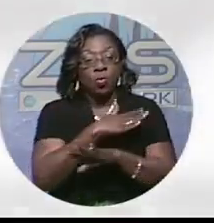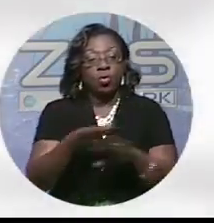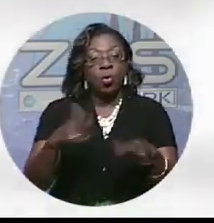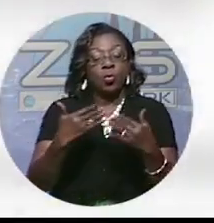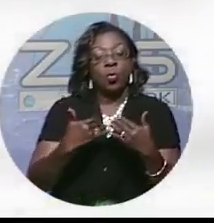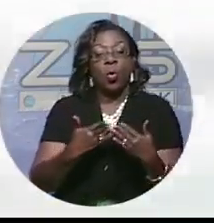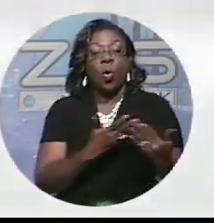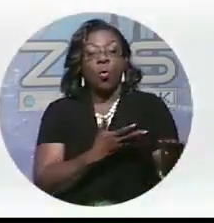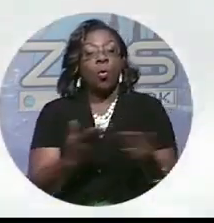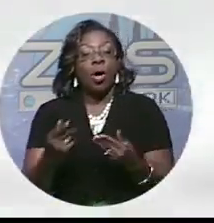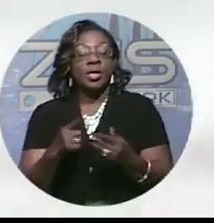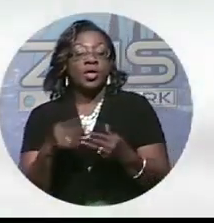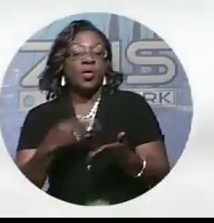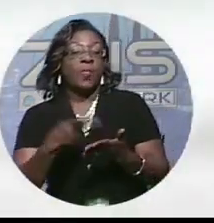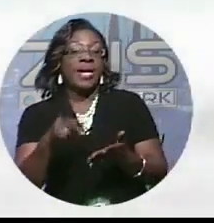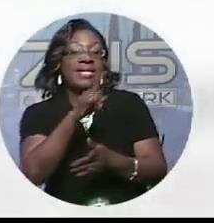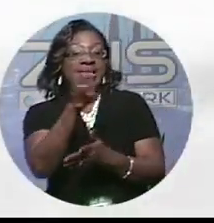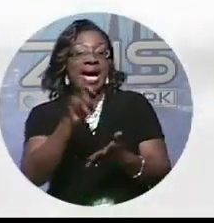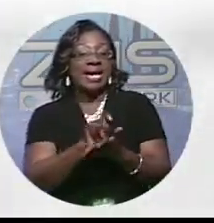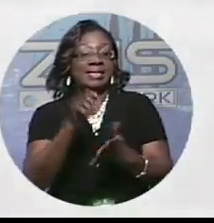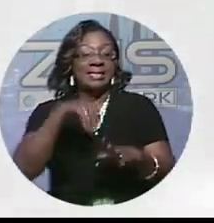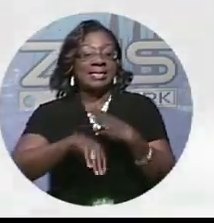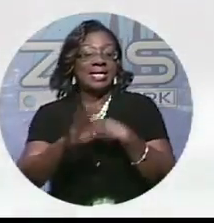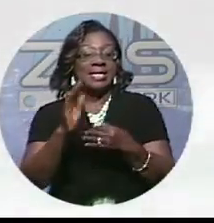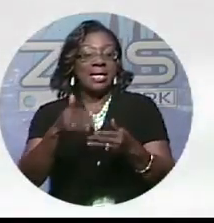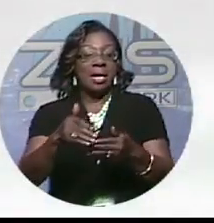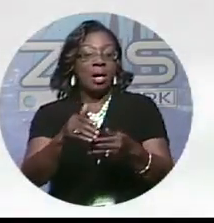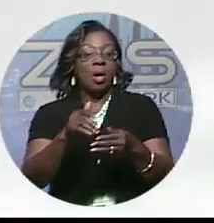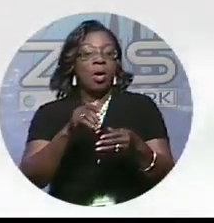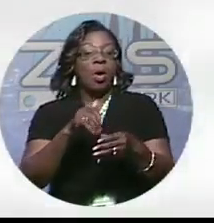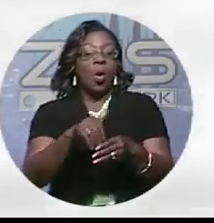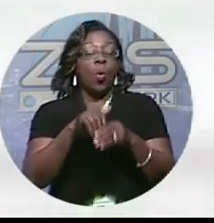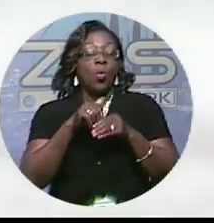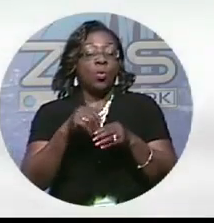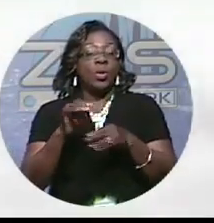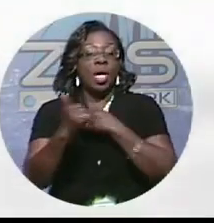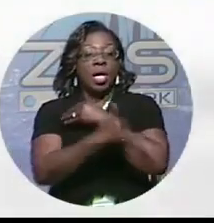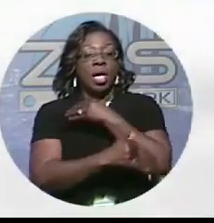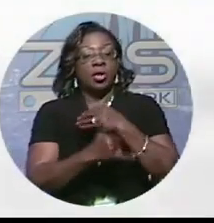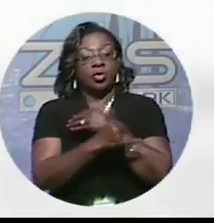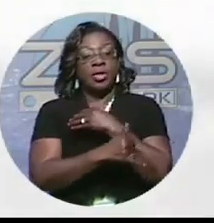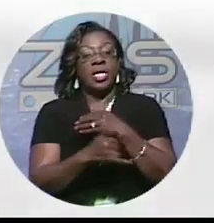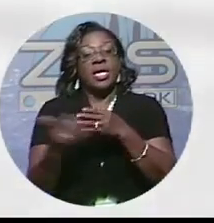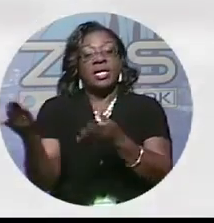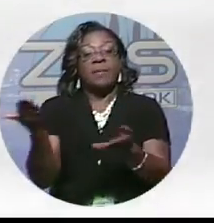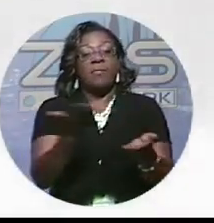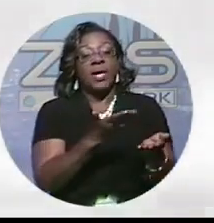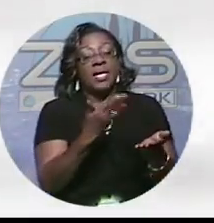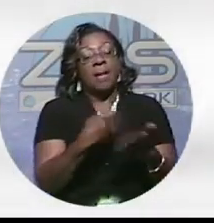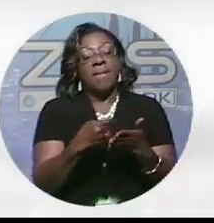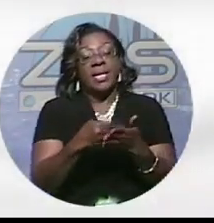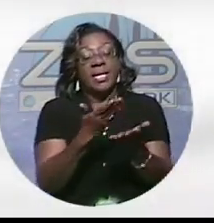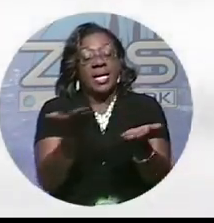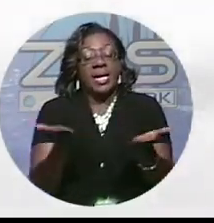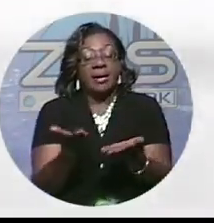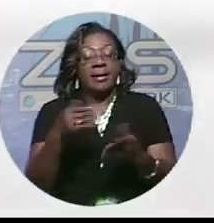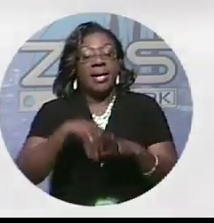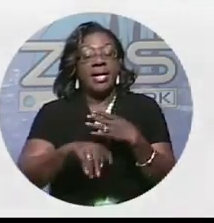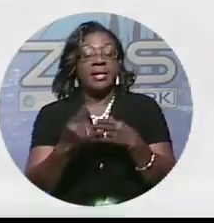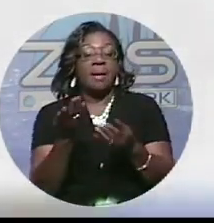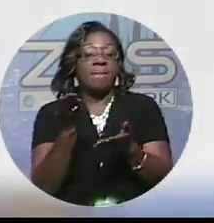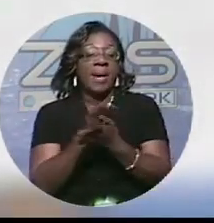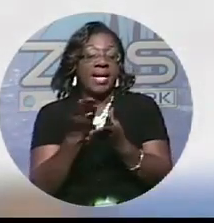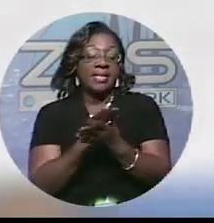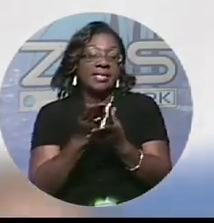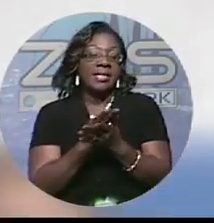of Investigative Journalists consists of over 11.5 million pages containing more than 40 years of data. The